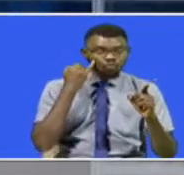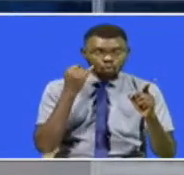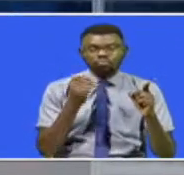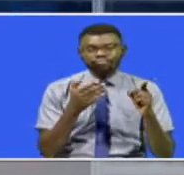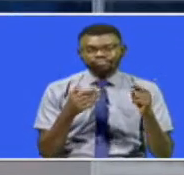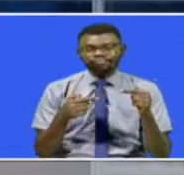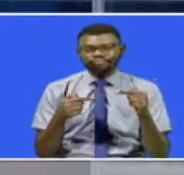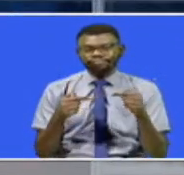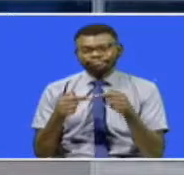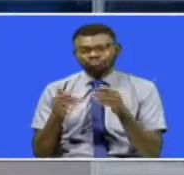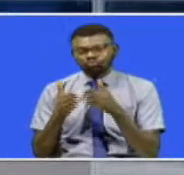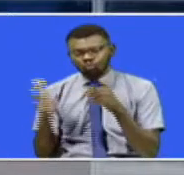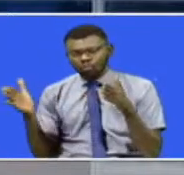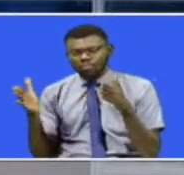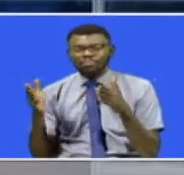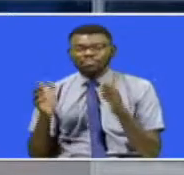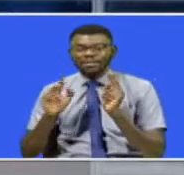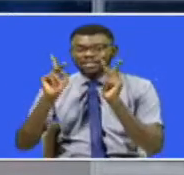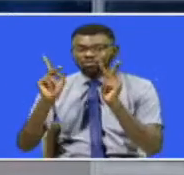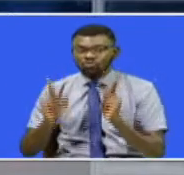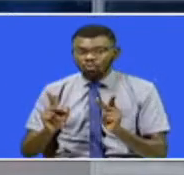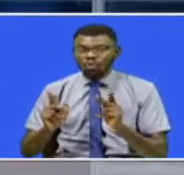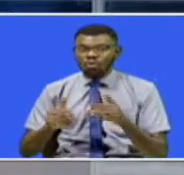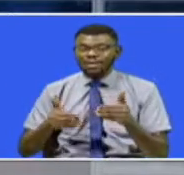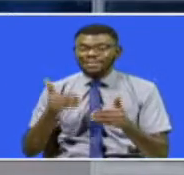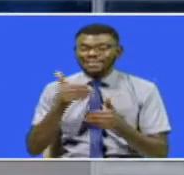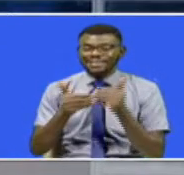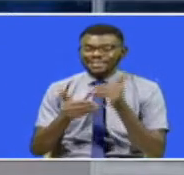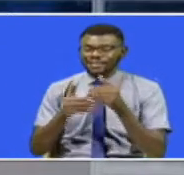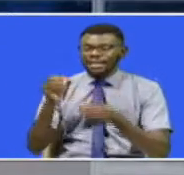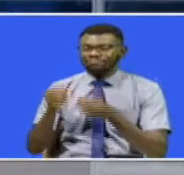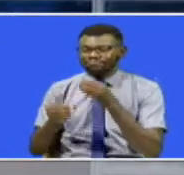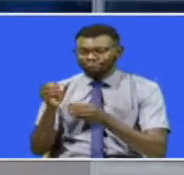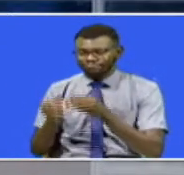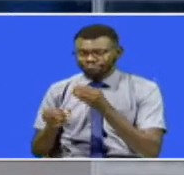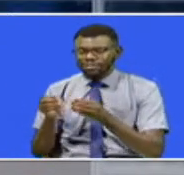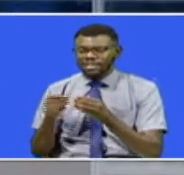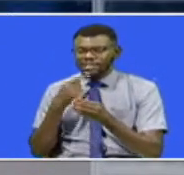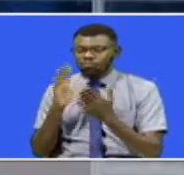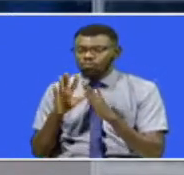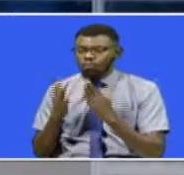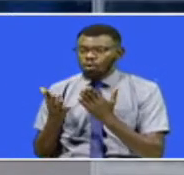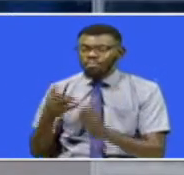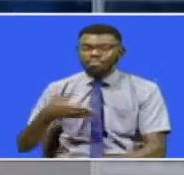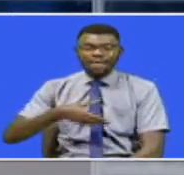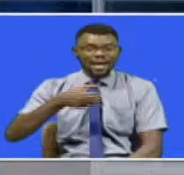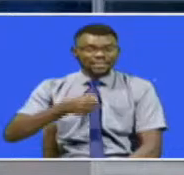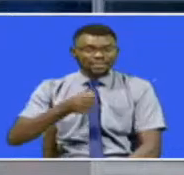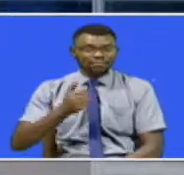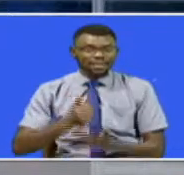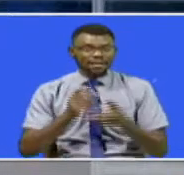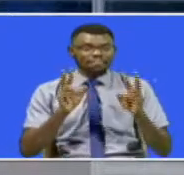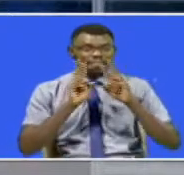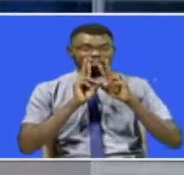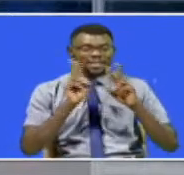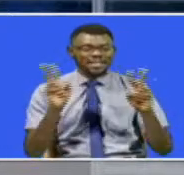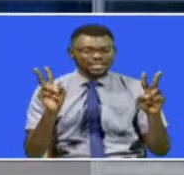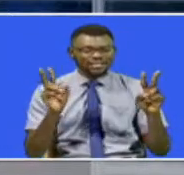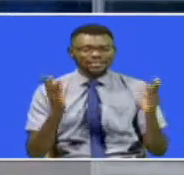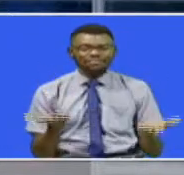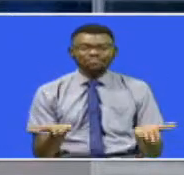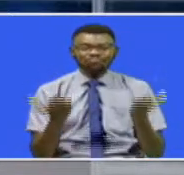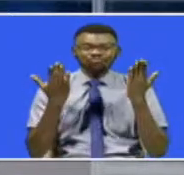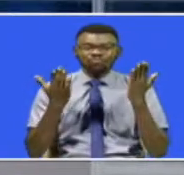been recently rehabilitated, President Kenyatta said that it is through the handshake that peace has prevailed in the country,